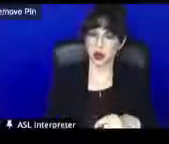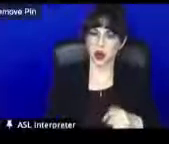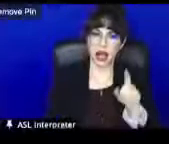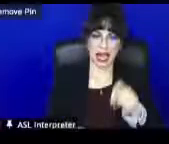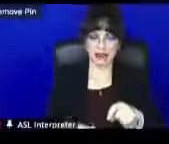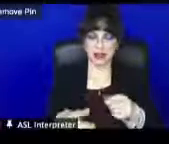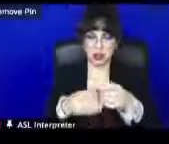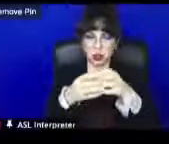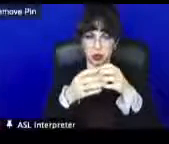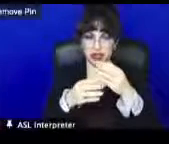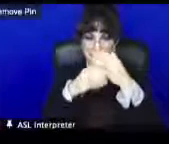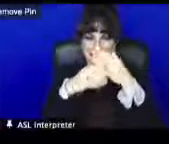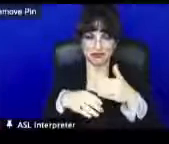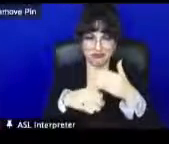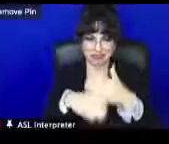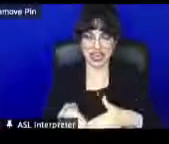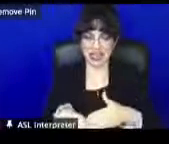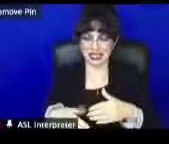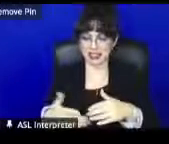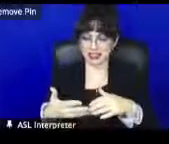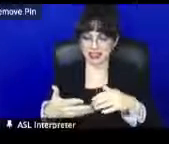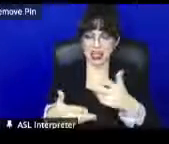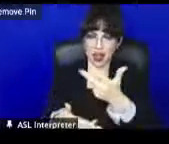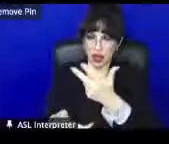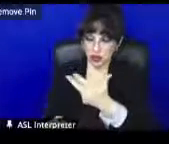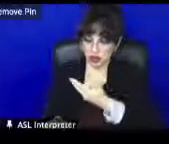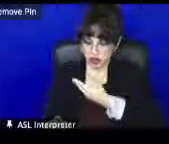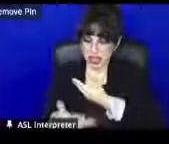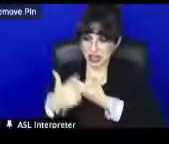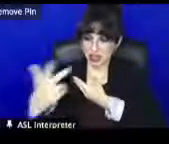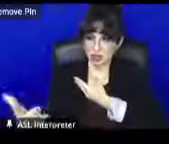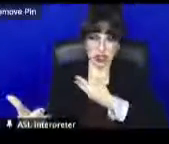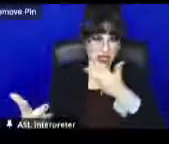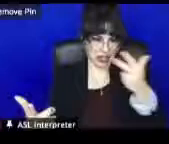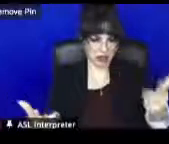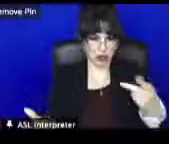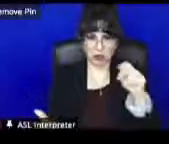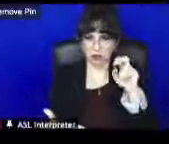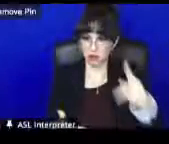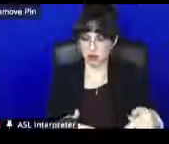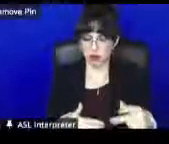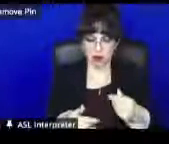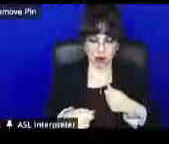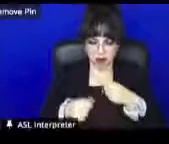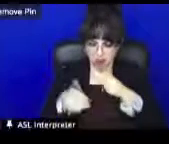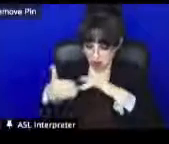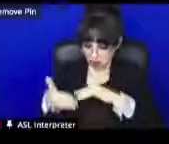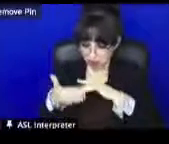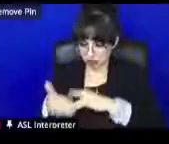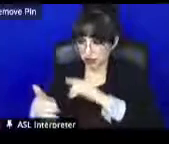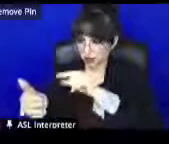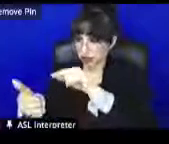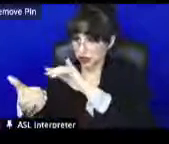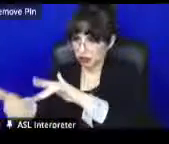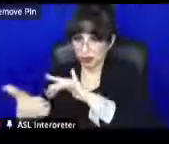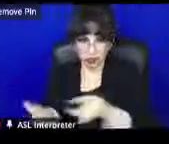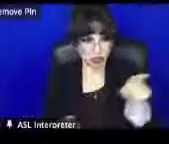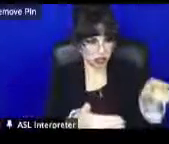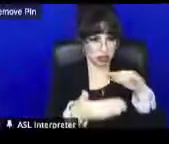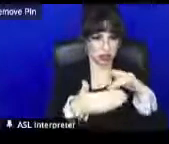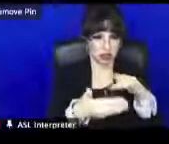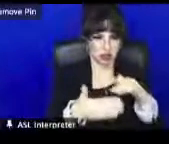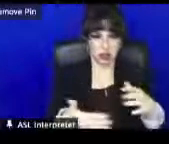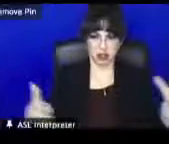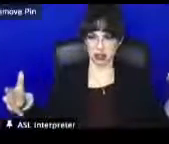out, and you'd have to come and present it and say, okay, now what do you think? But you could say what you wanted, but you had to say pros